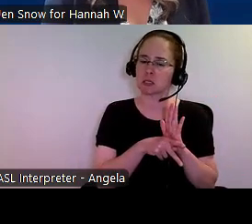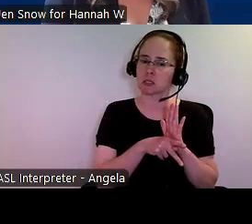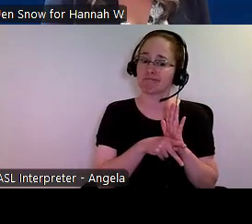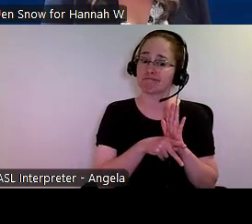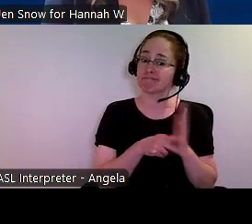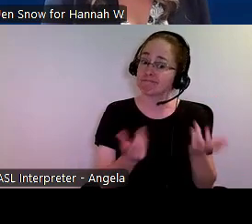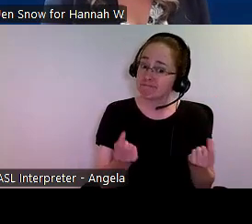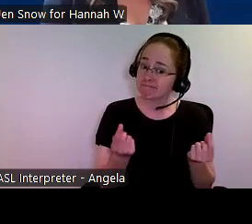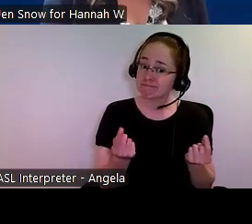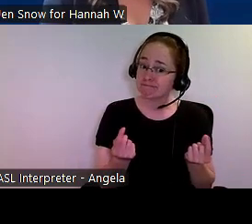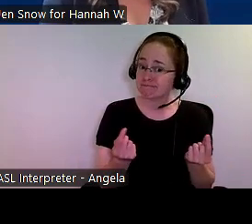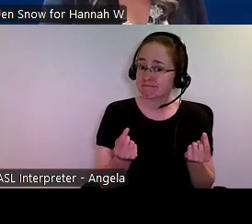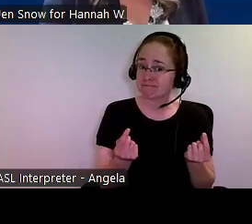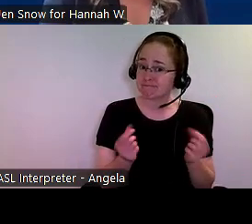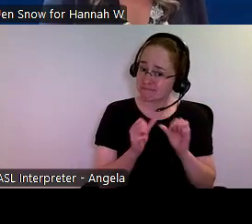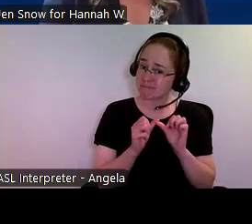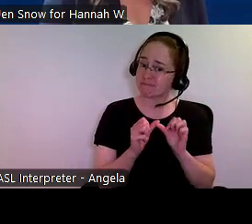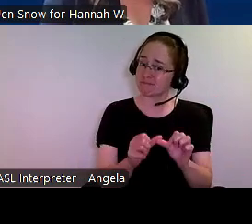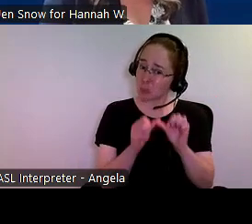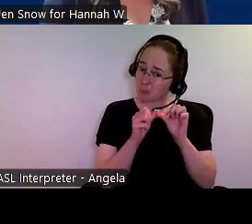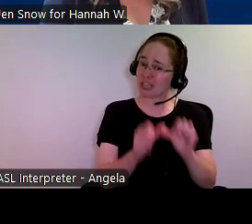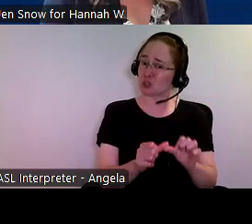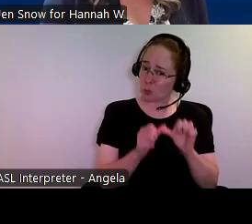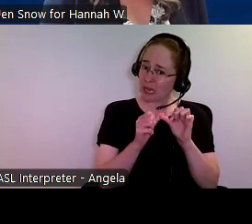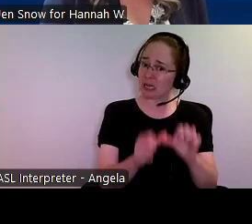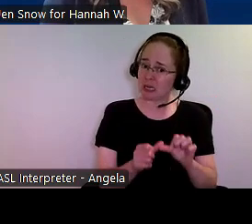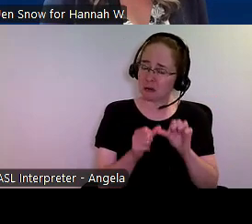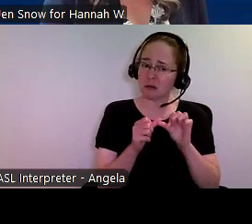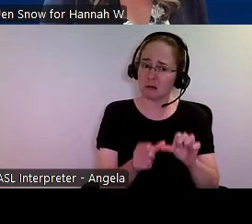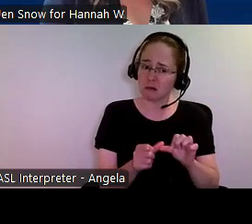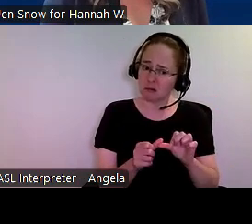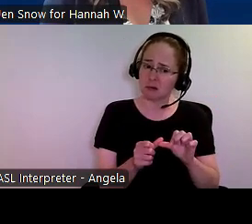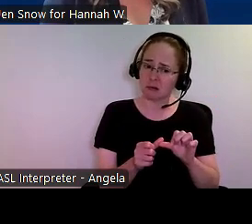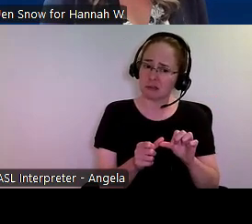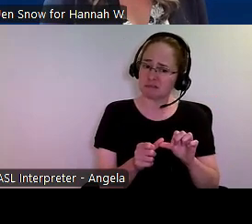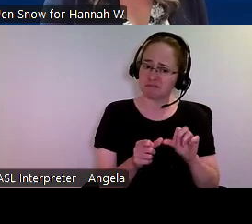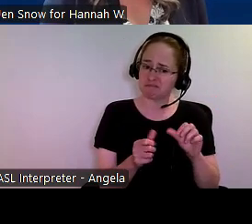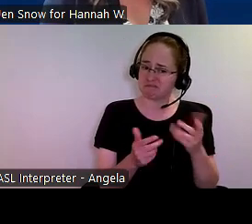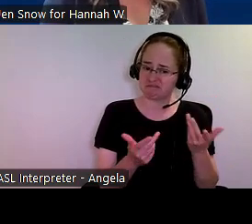basically continue to perpetuate a